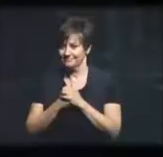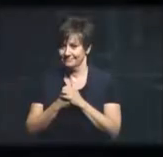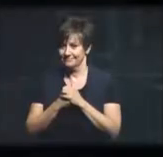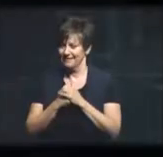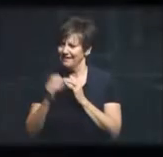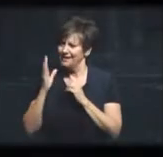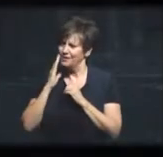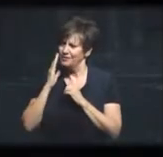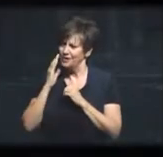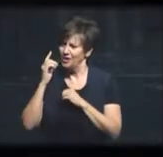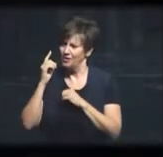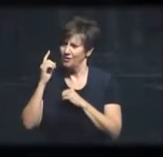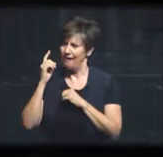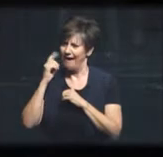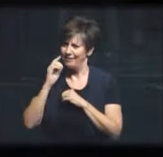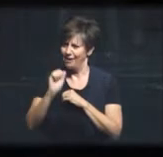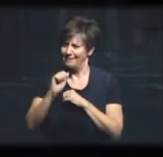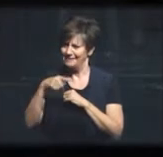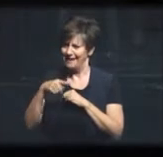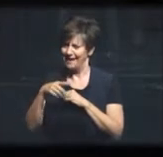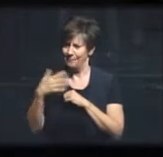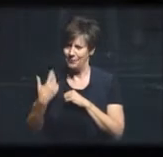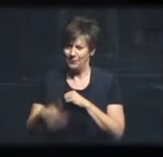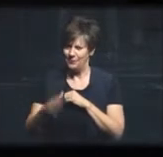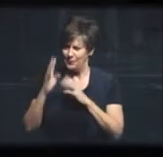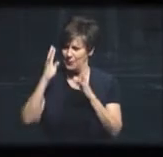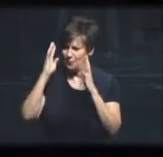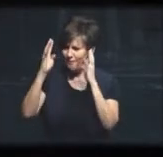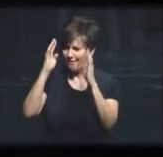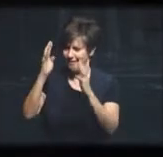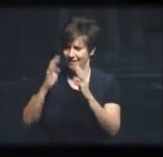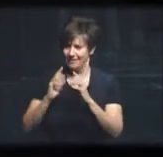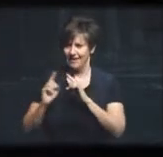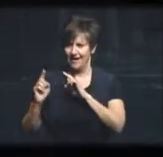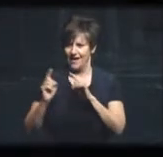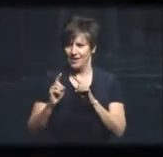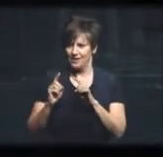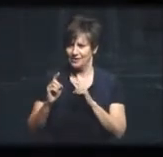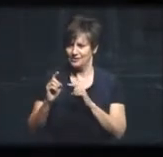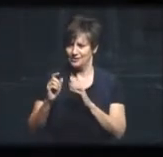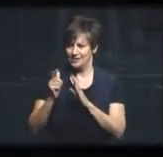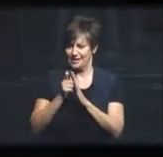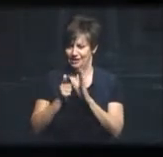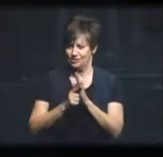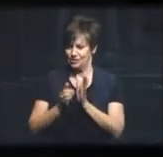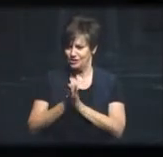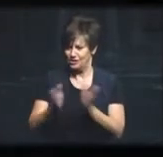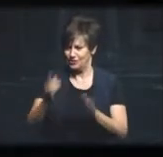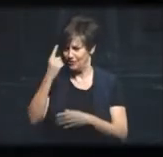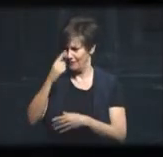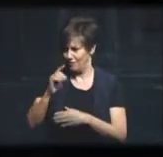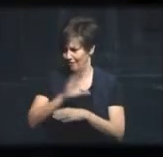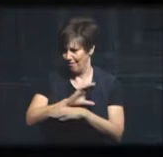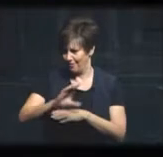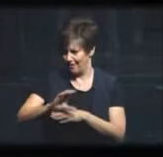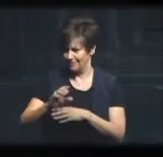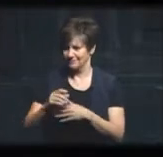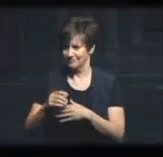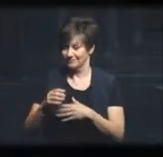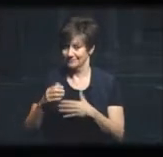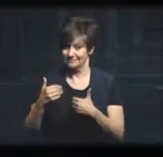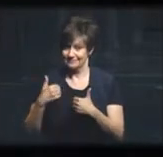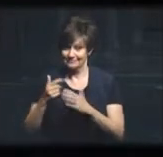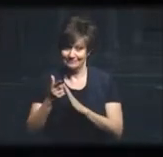You know, I thought this app was so innovative that I ended up going to the Attorney General's office for Colorado. There are attorneys,